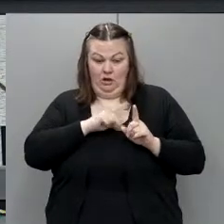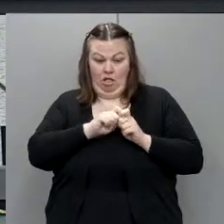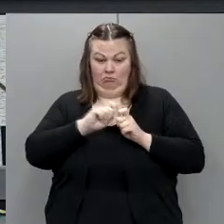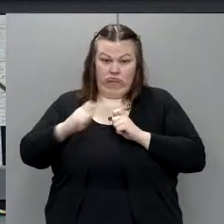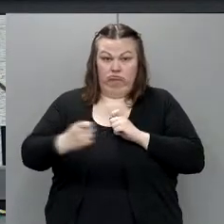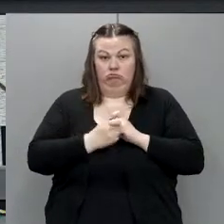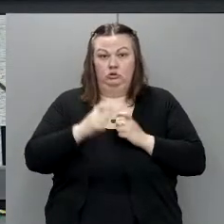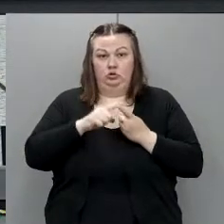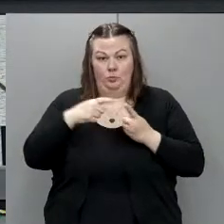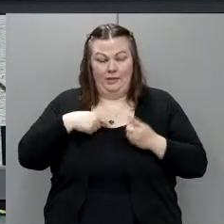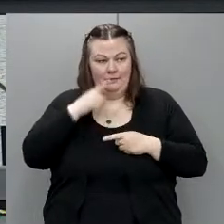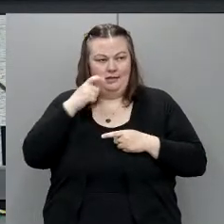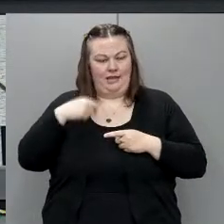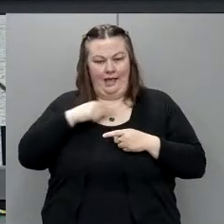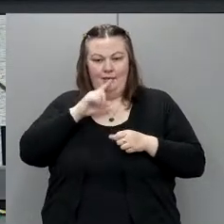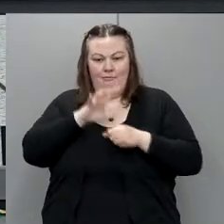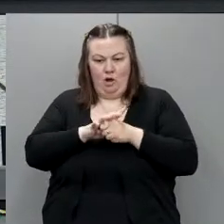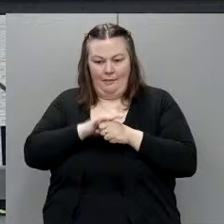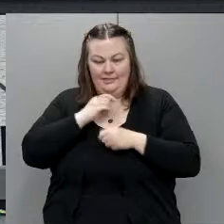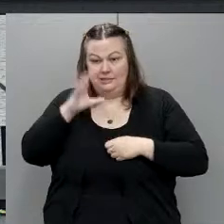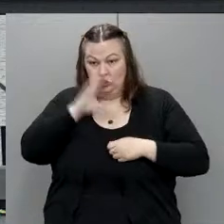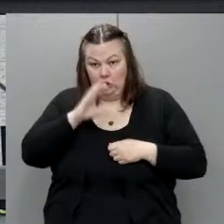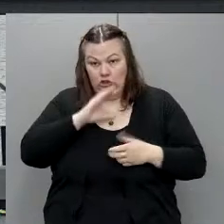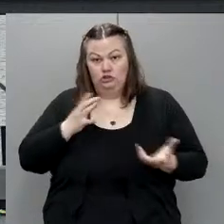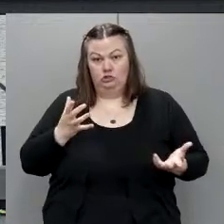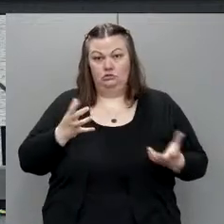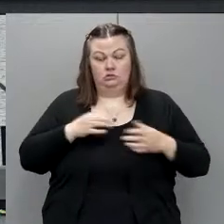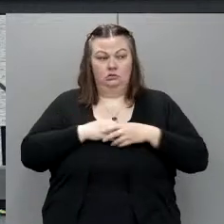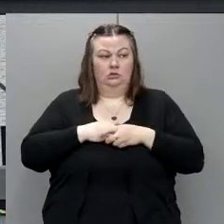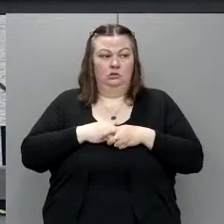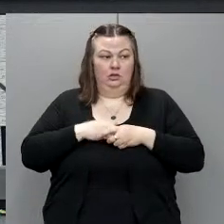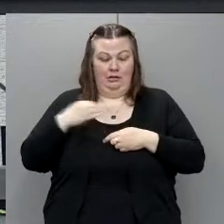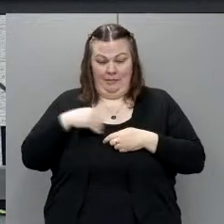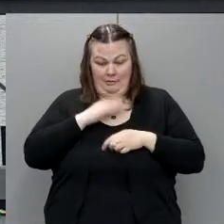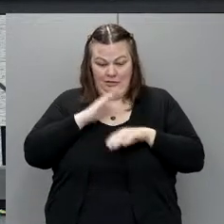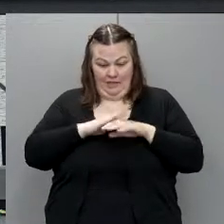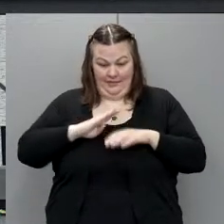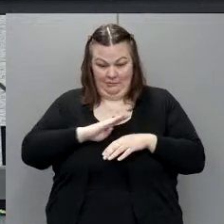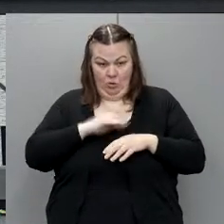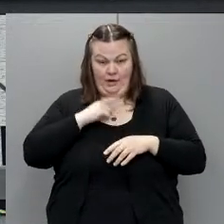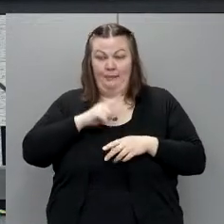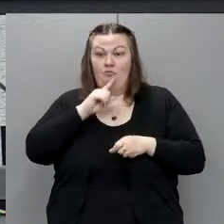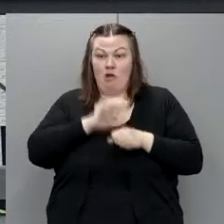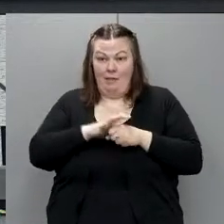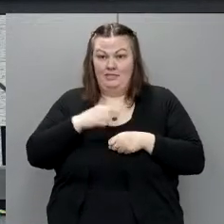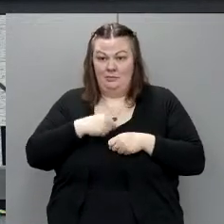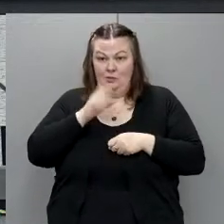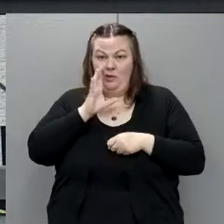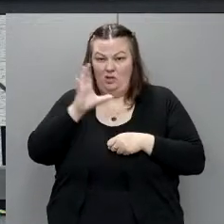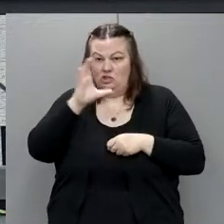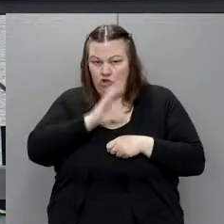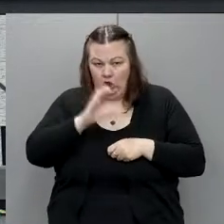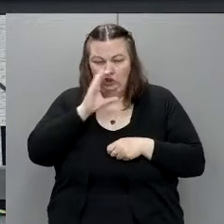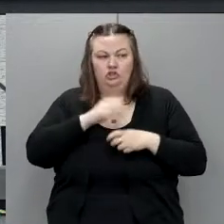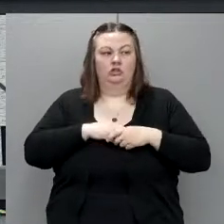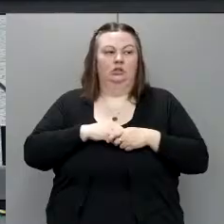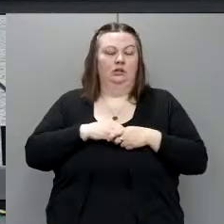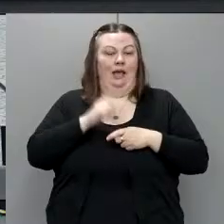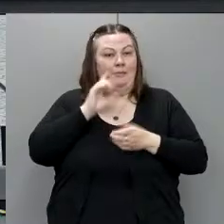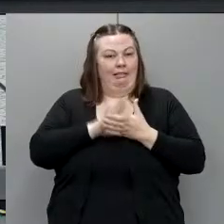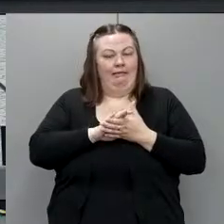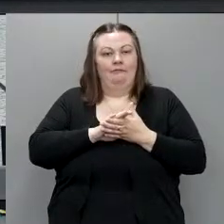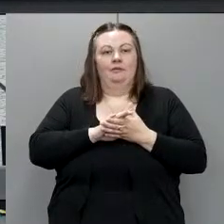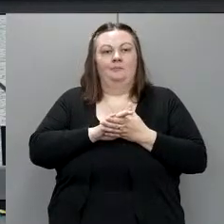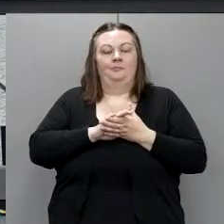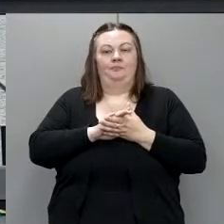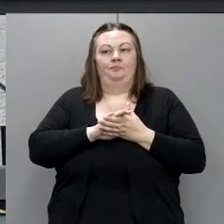because I had been promised a search by members on this board. I believe that